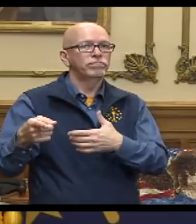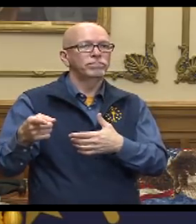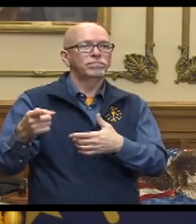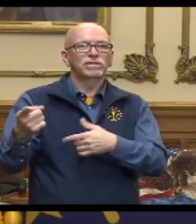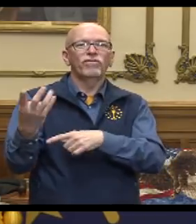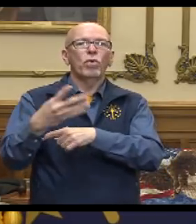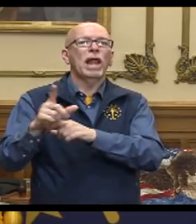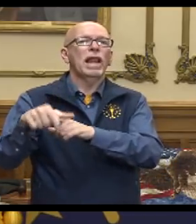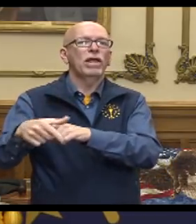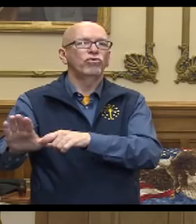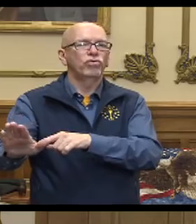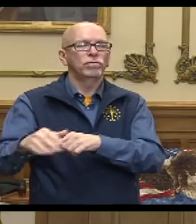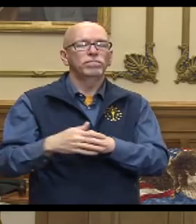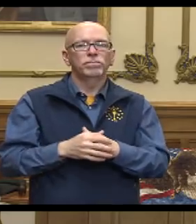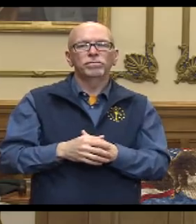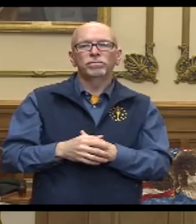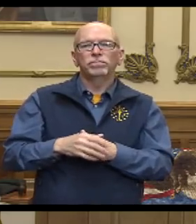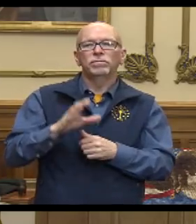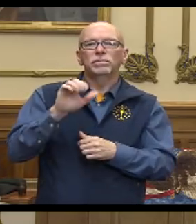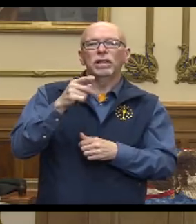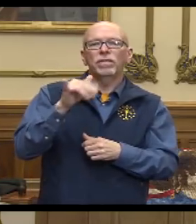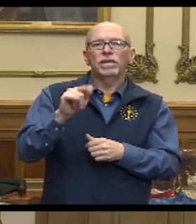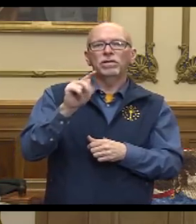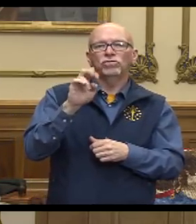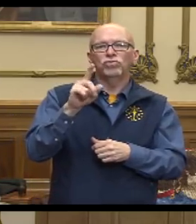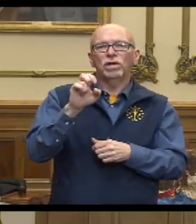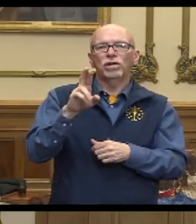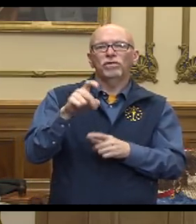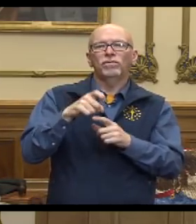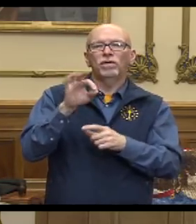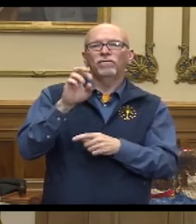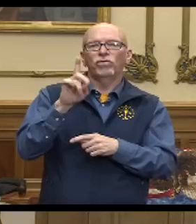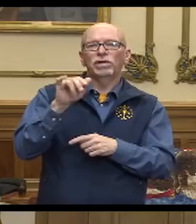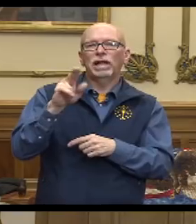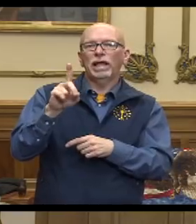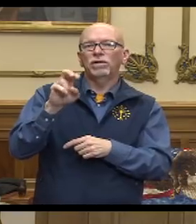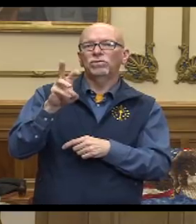days later. Kathy Treader, Ferdinand News.